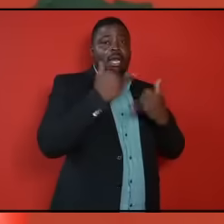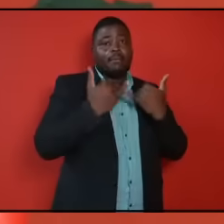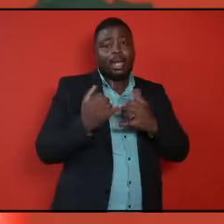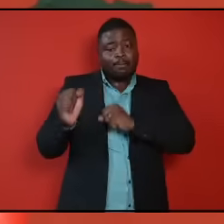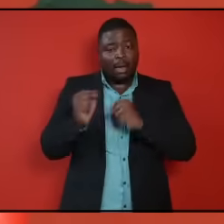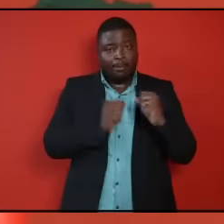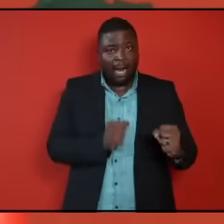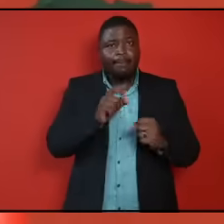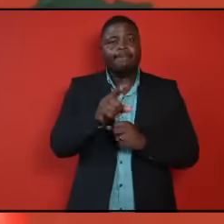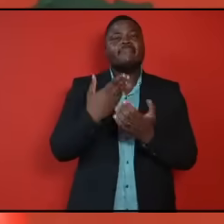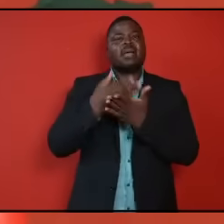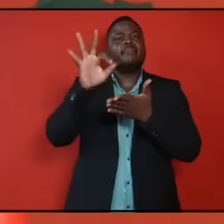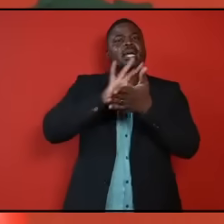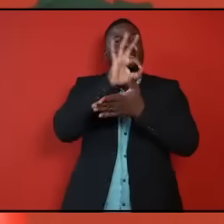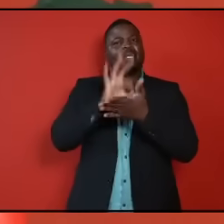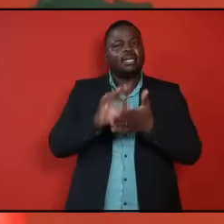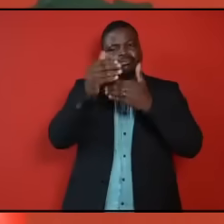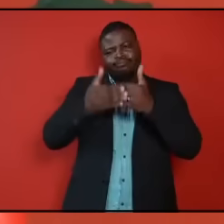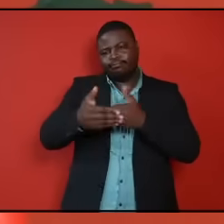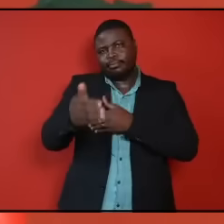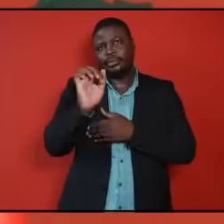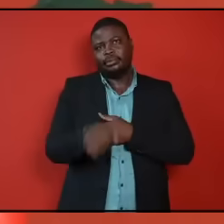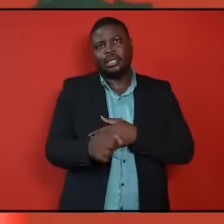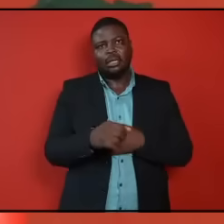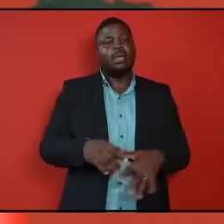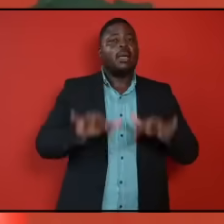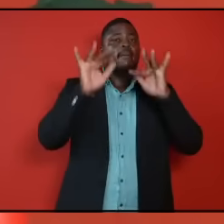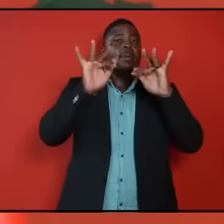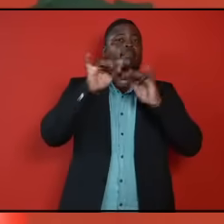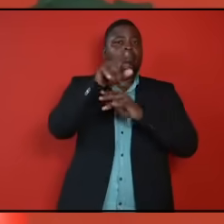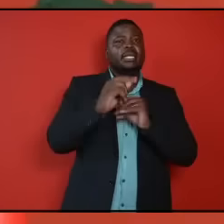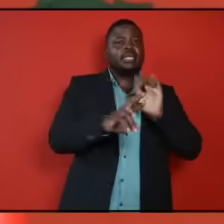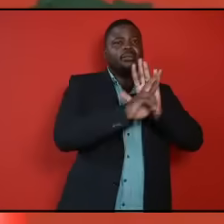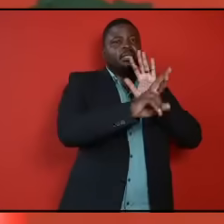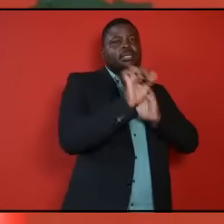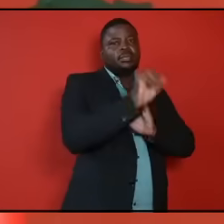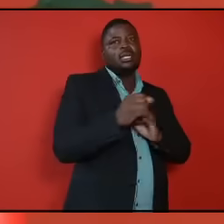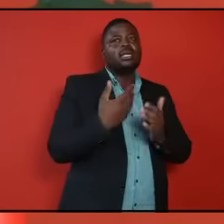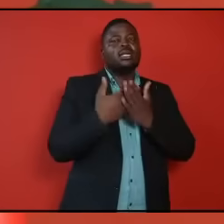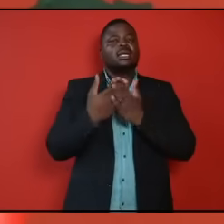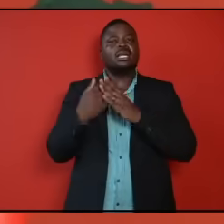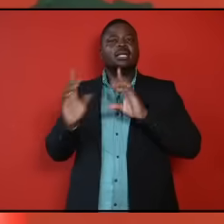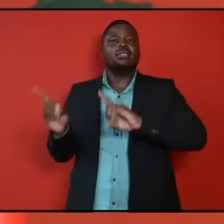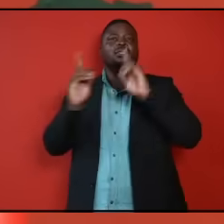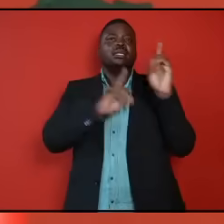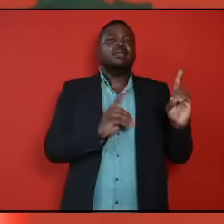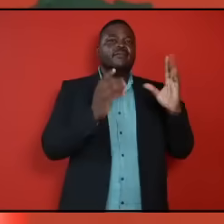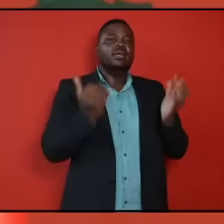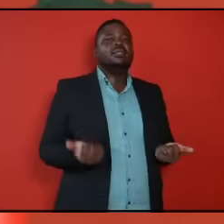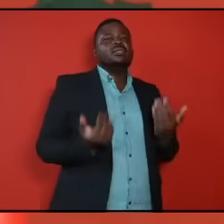which undermines the focus of public representatives to deliver services as they are in constant campaigning mode.